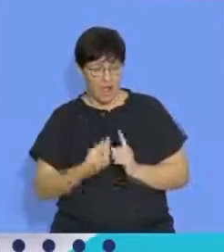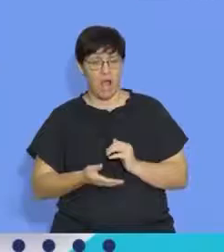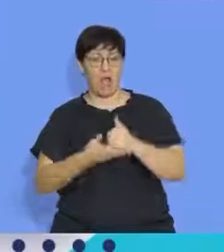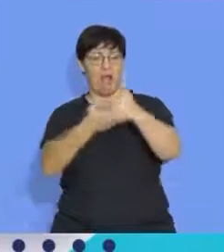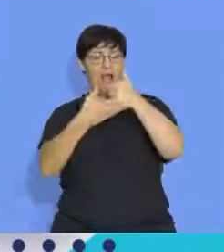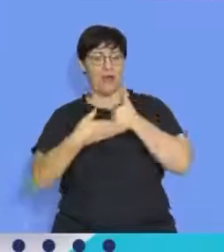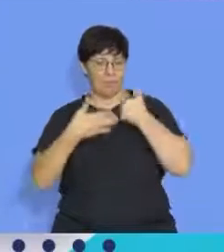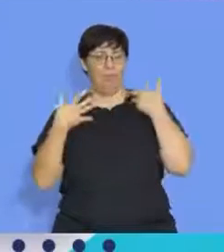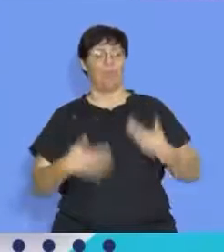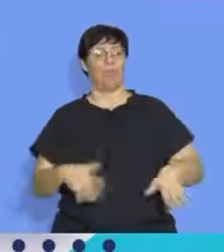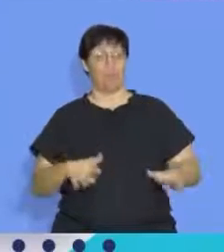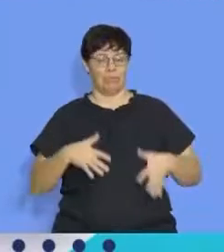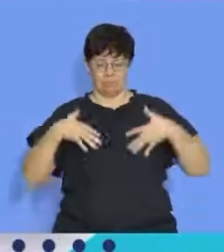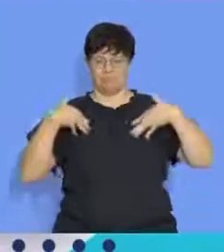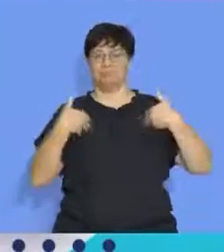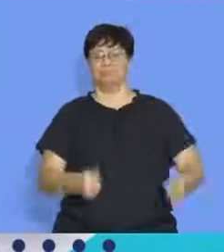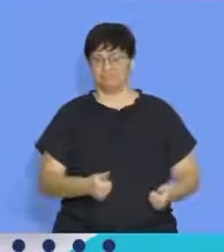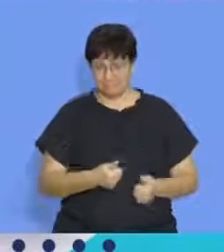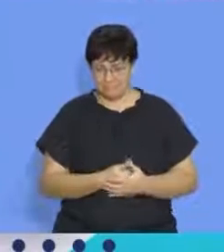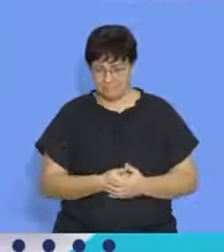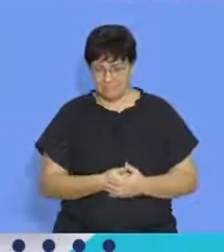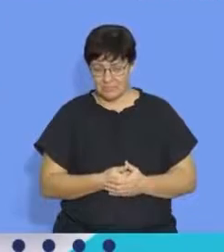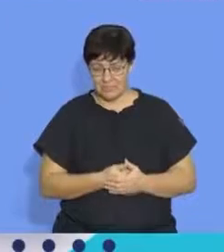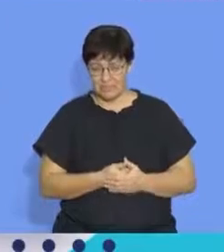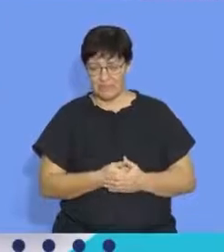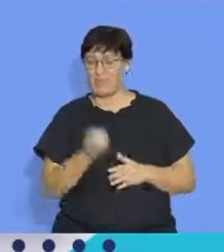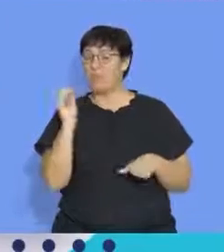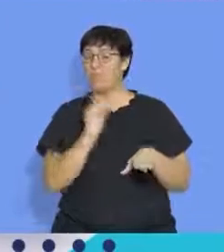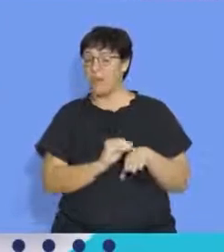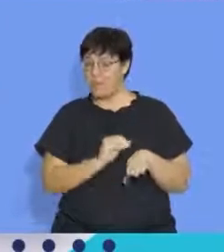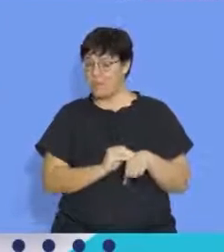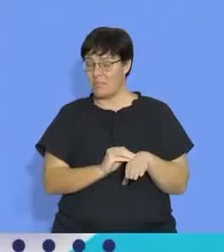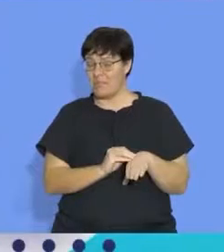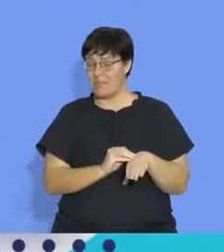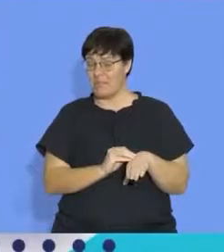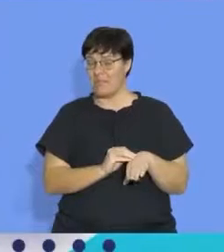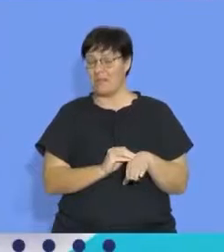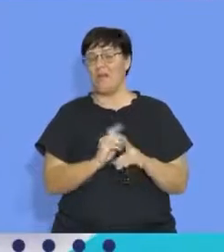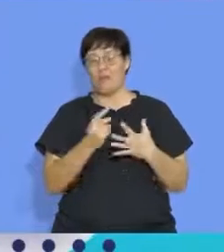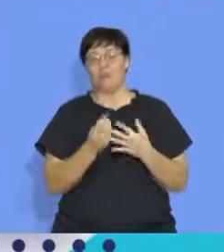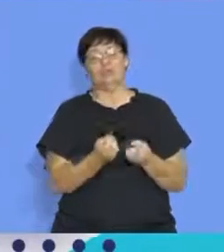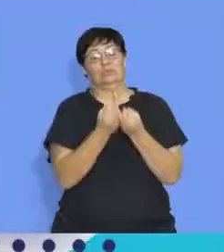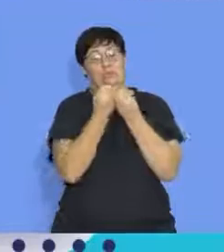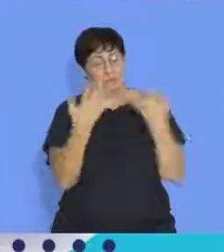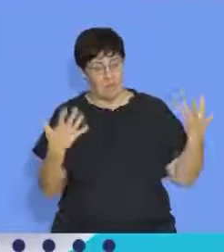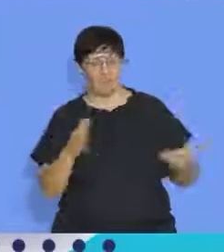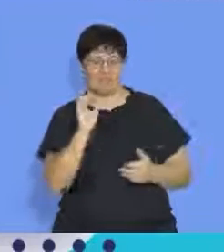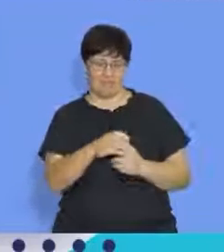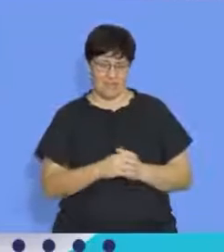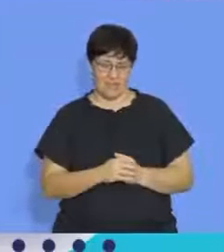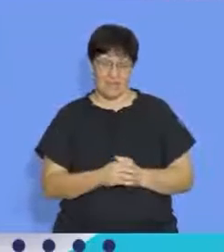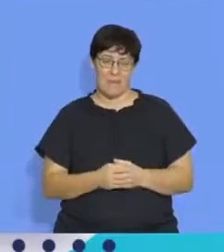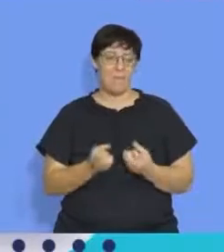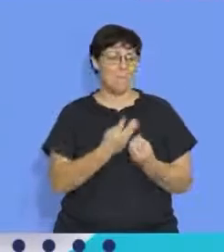antibiotics help people to heal. But the problem with it today is that we have too much of it. Lots of